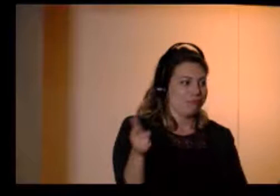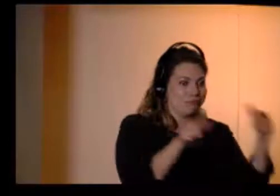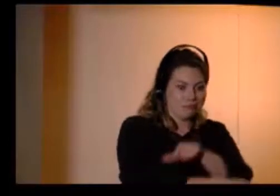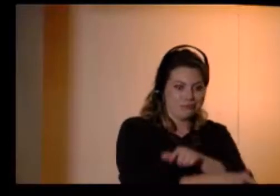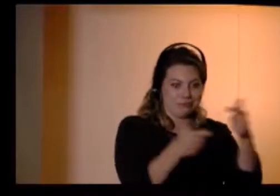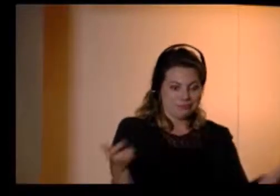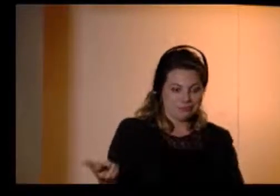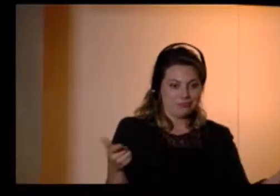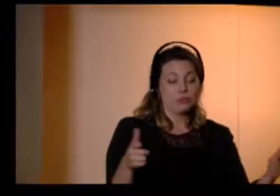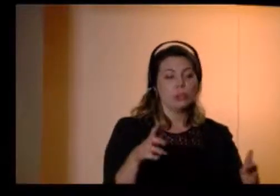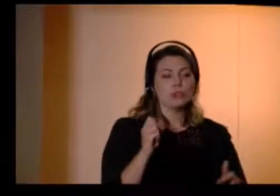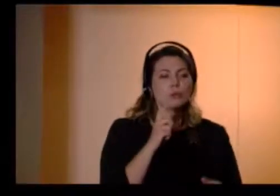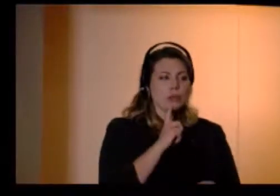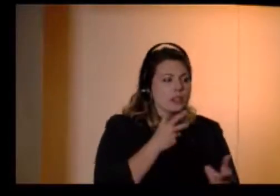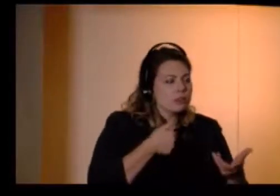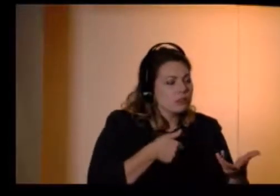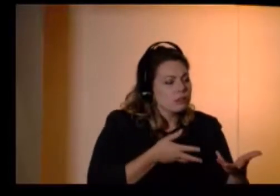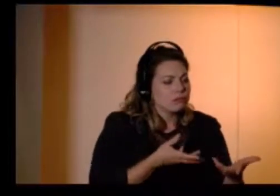technologies.